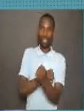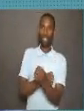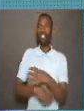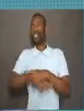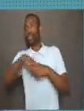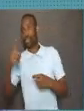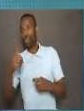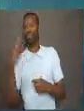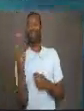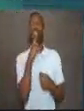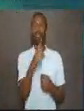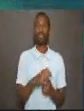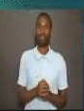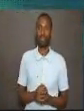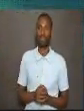output.